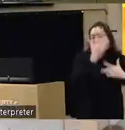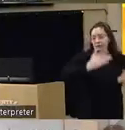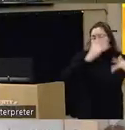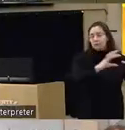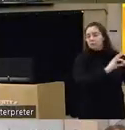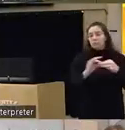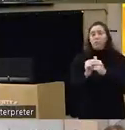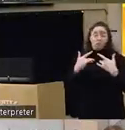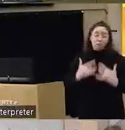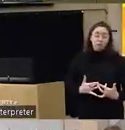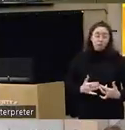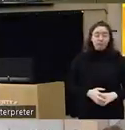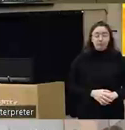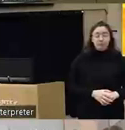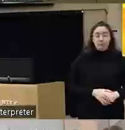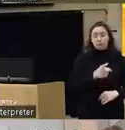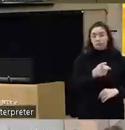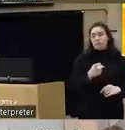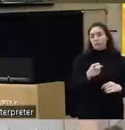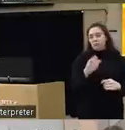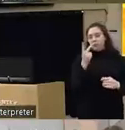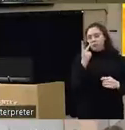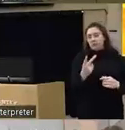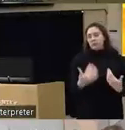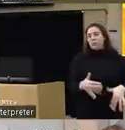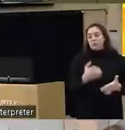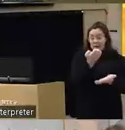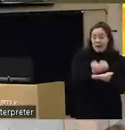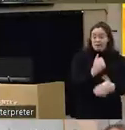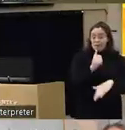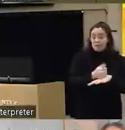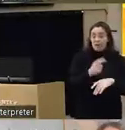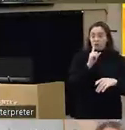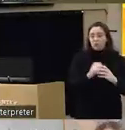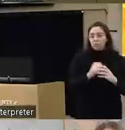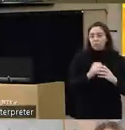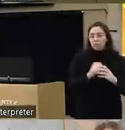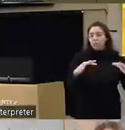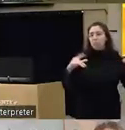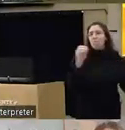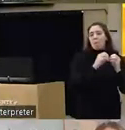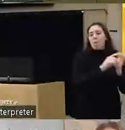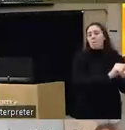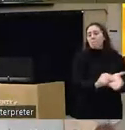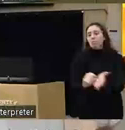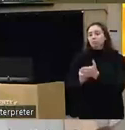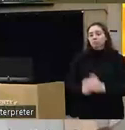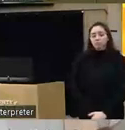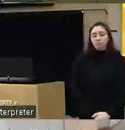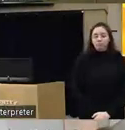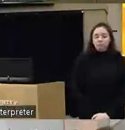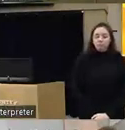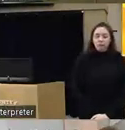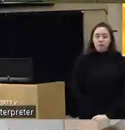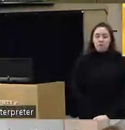to depression. So you can see how the evidence base may be building, certainly in those areas. This is